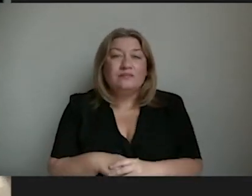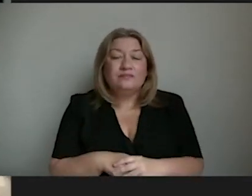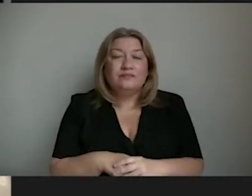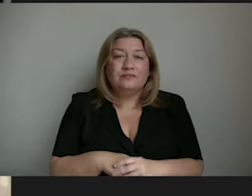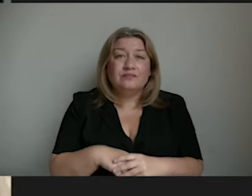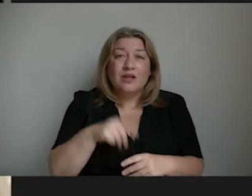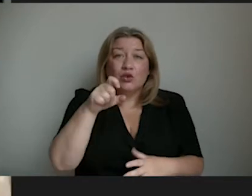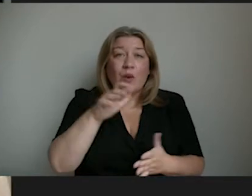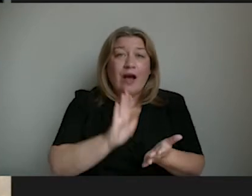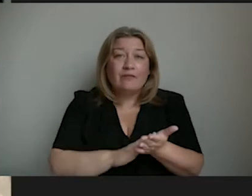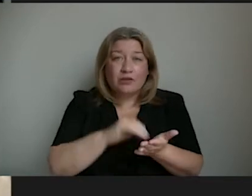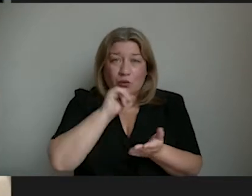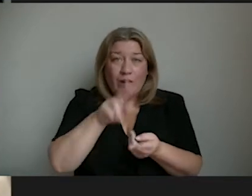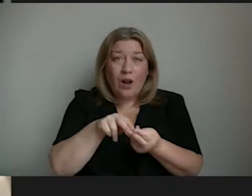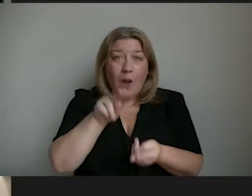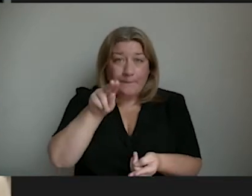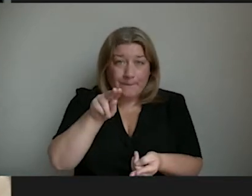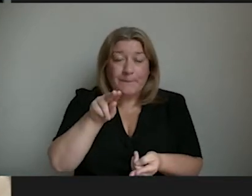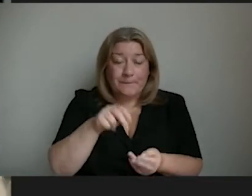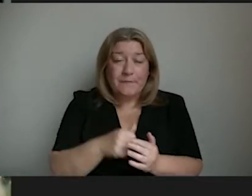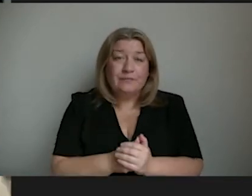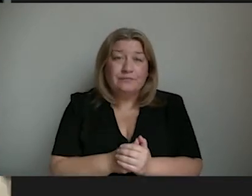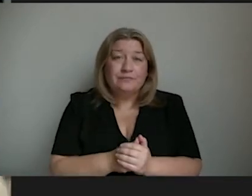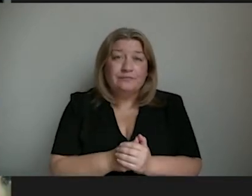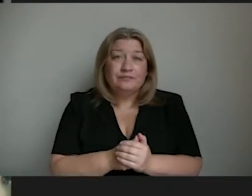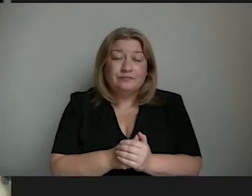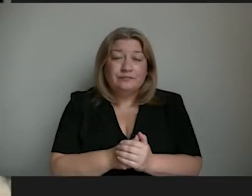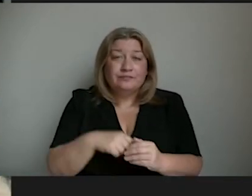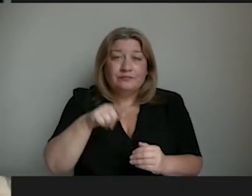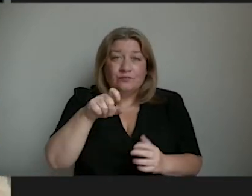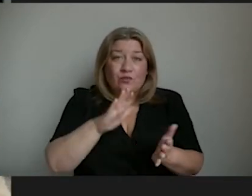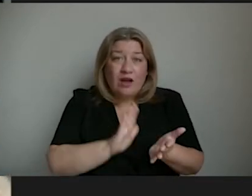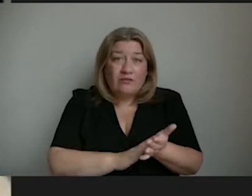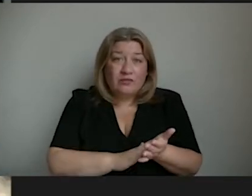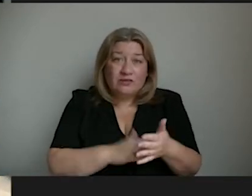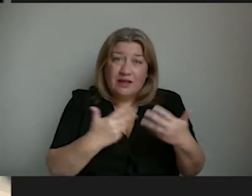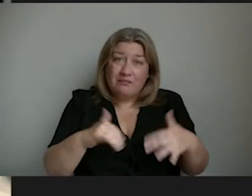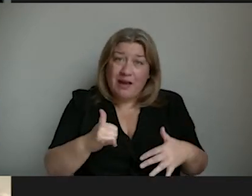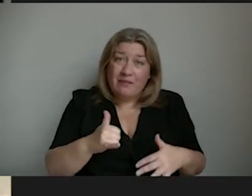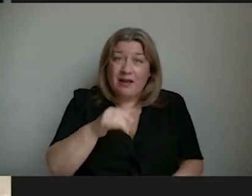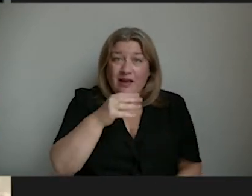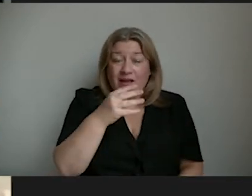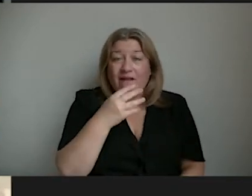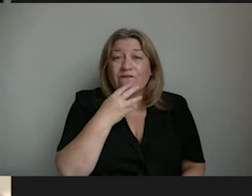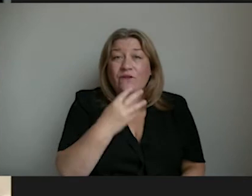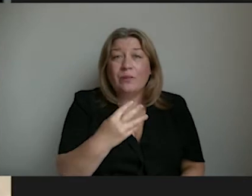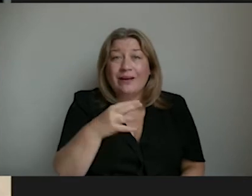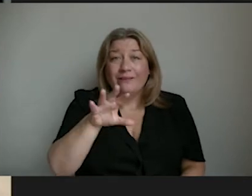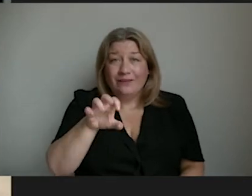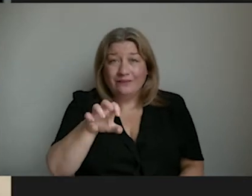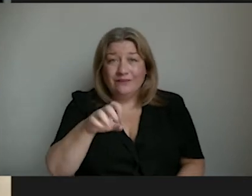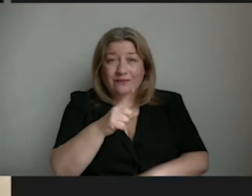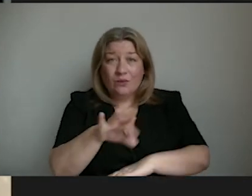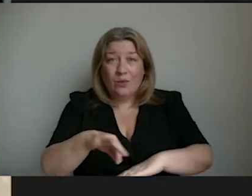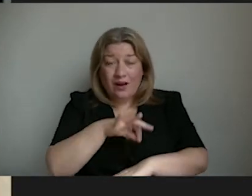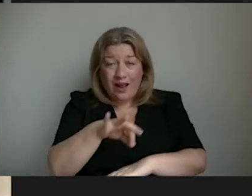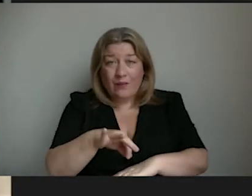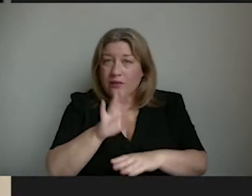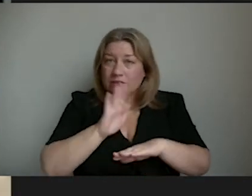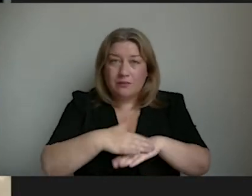different. This does increase after 12 months. So if for your first 12 months you may be paid that £4.15 an